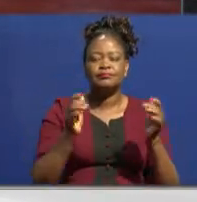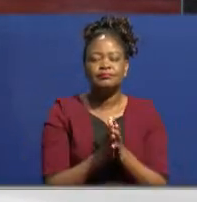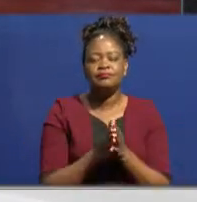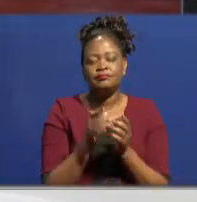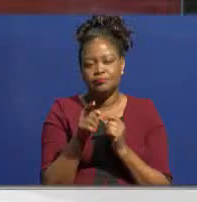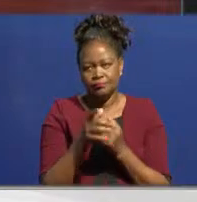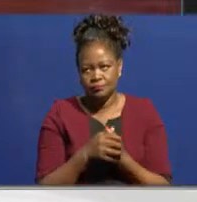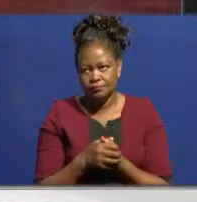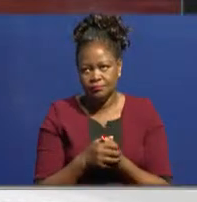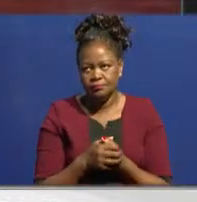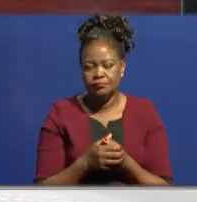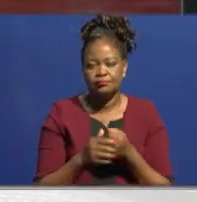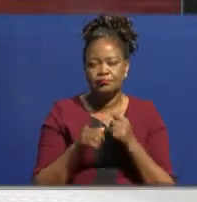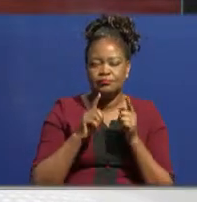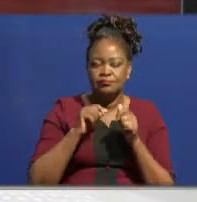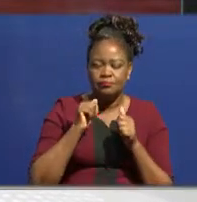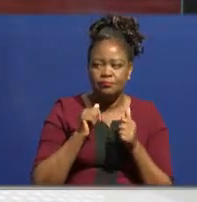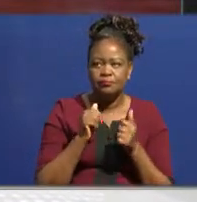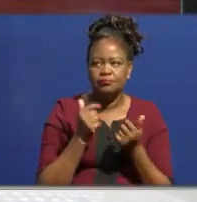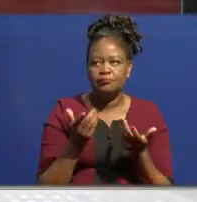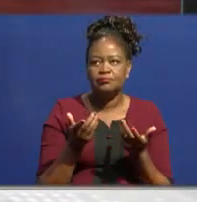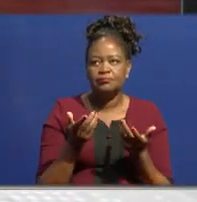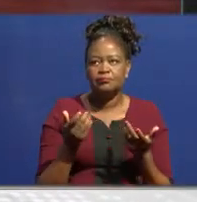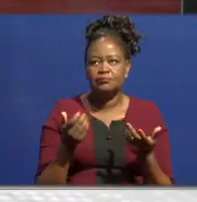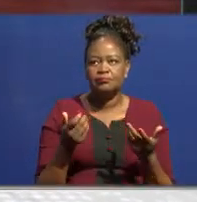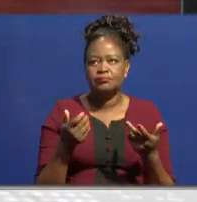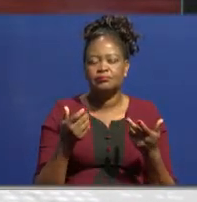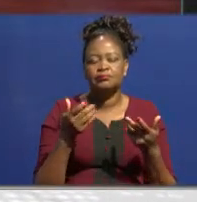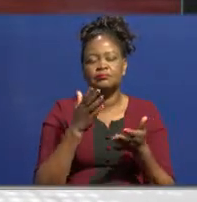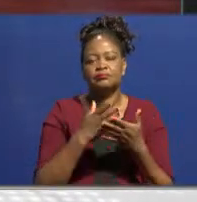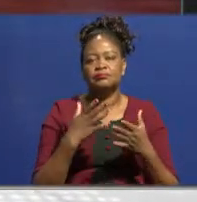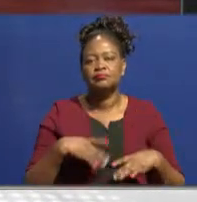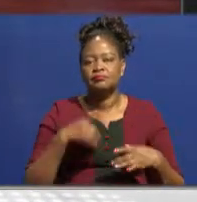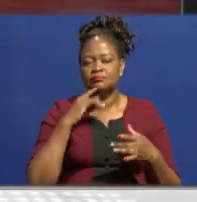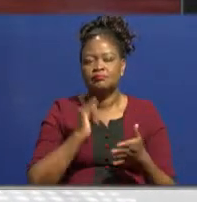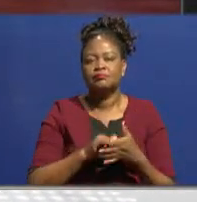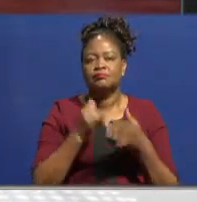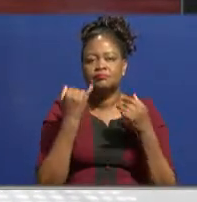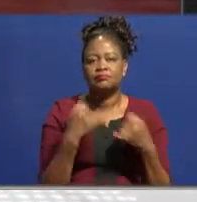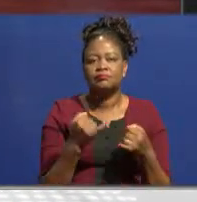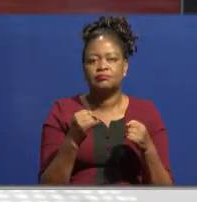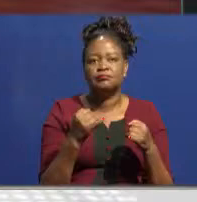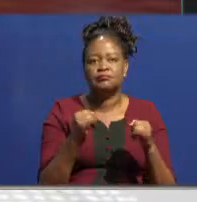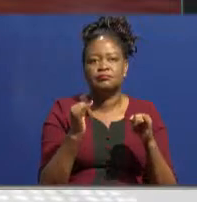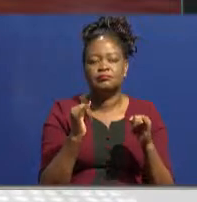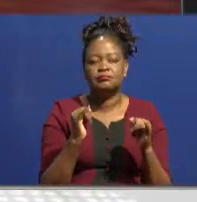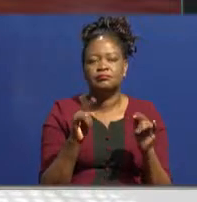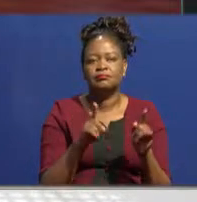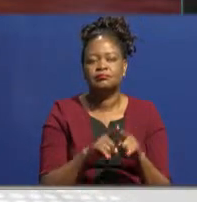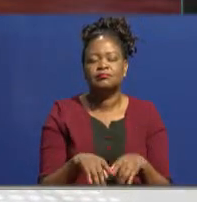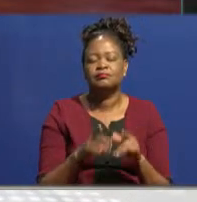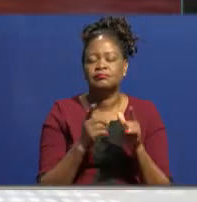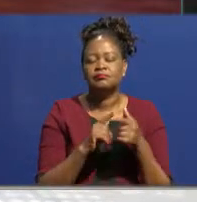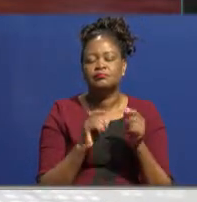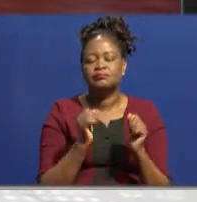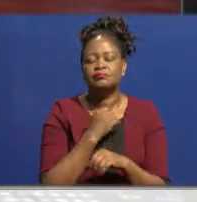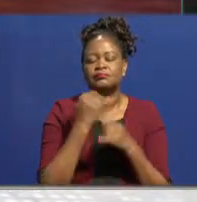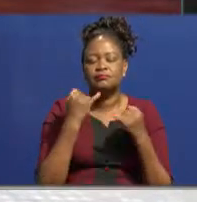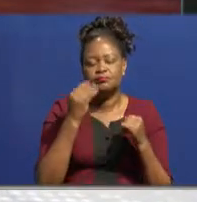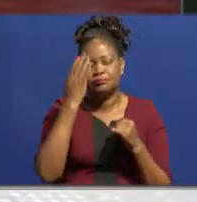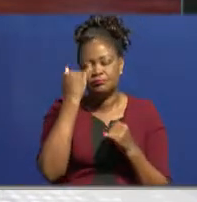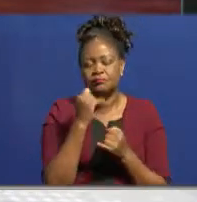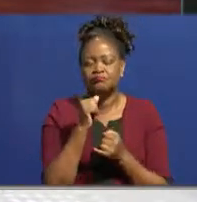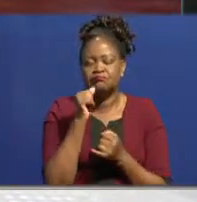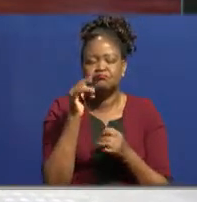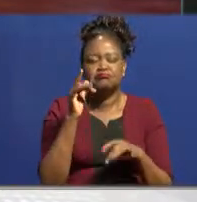implementation, we talk about that. There's a rift, some people saying that we should implement it the way it is, others say we shouldn't implement it the way it is because it